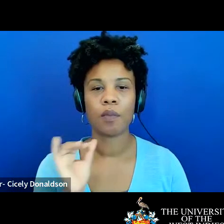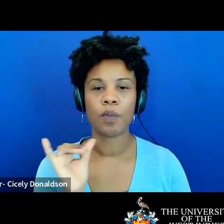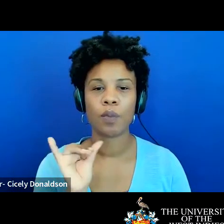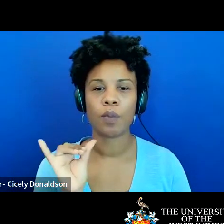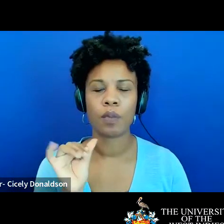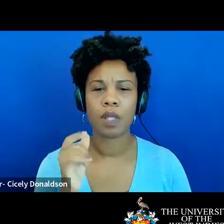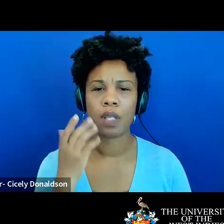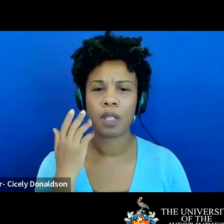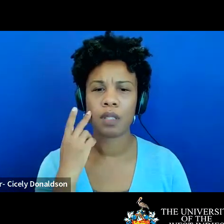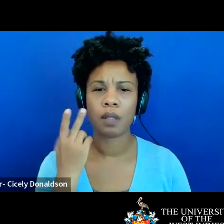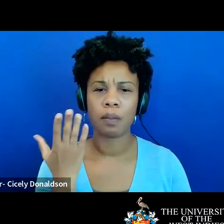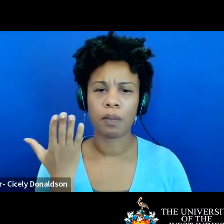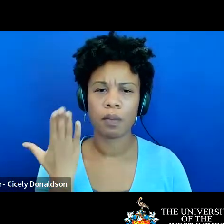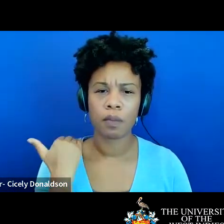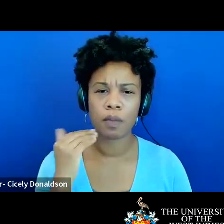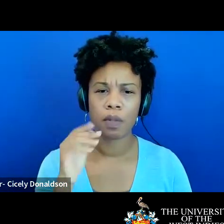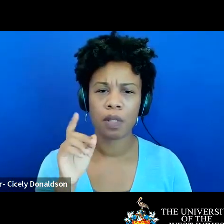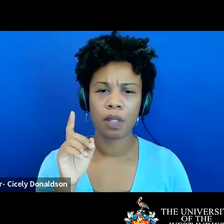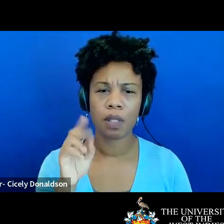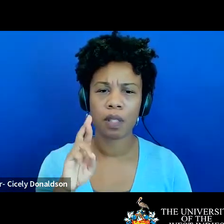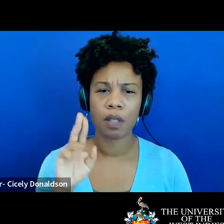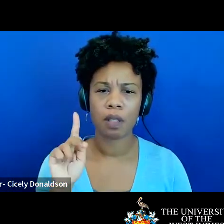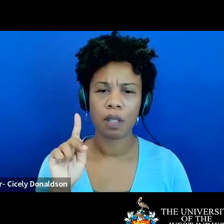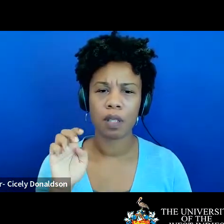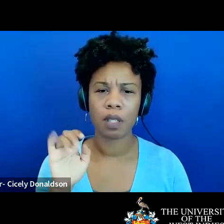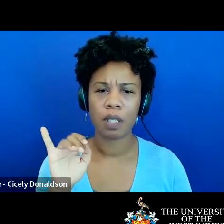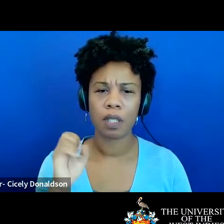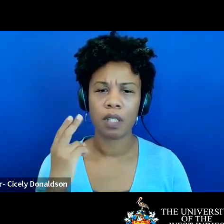was saying, but I'm not seeing any text here.